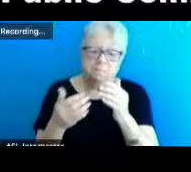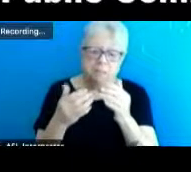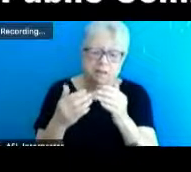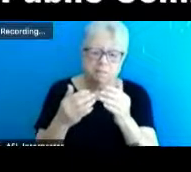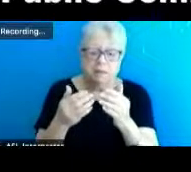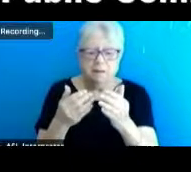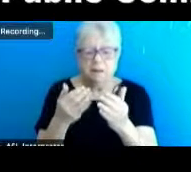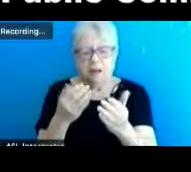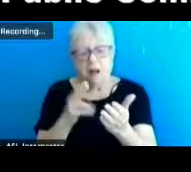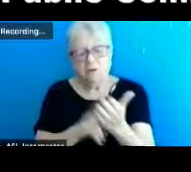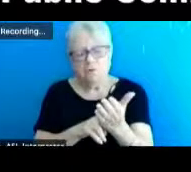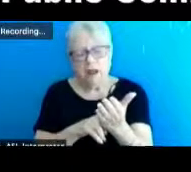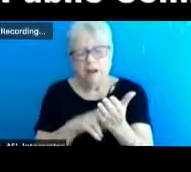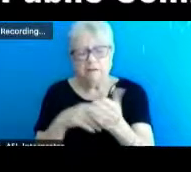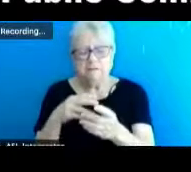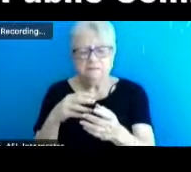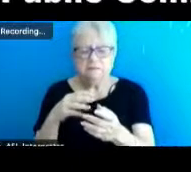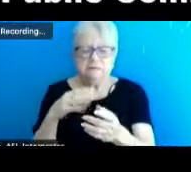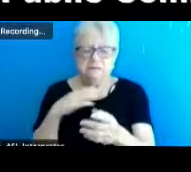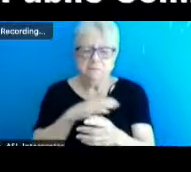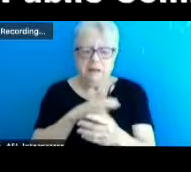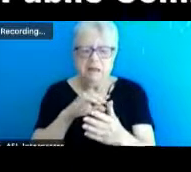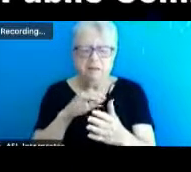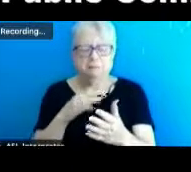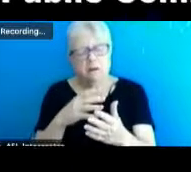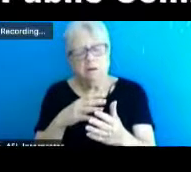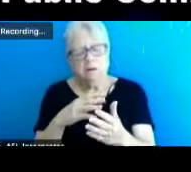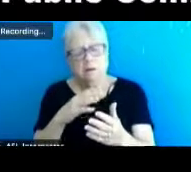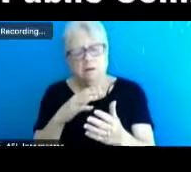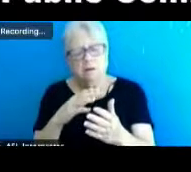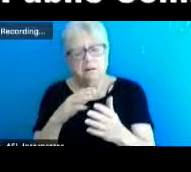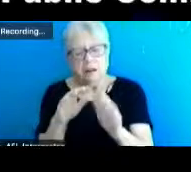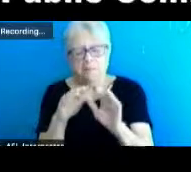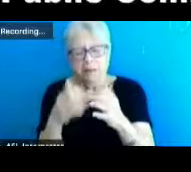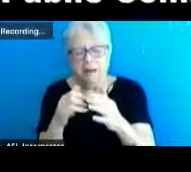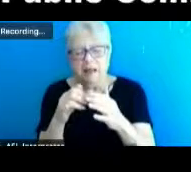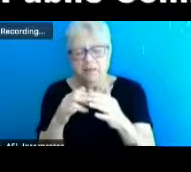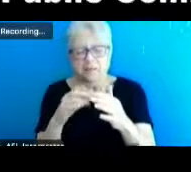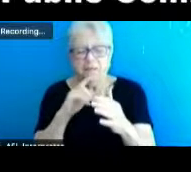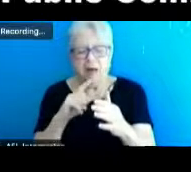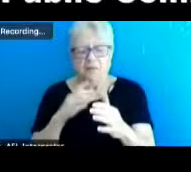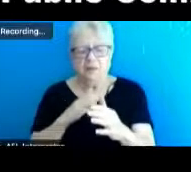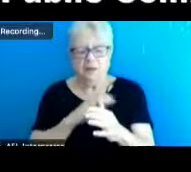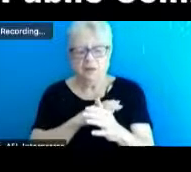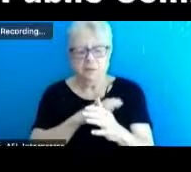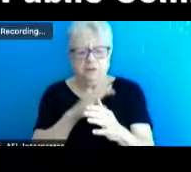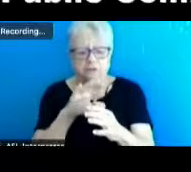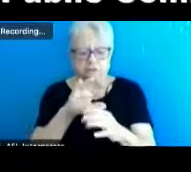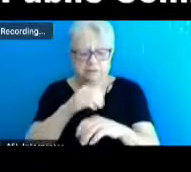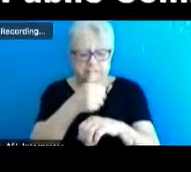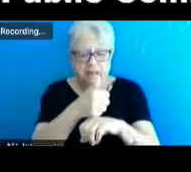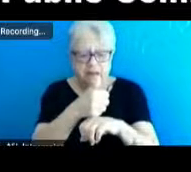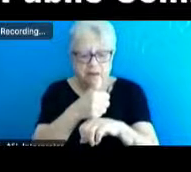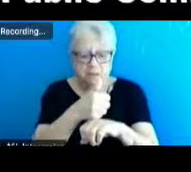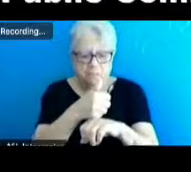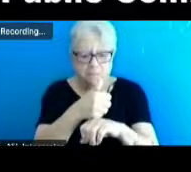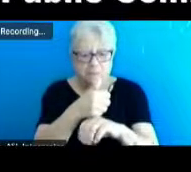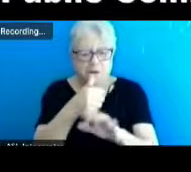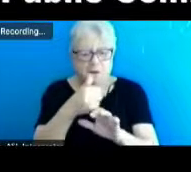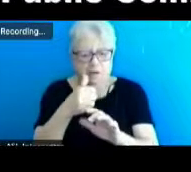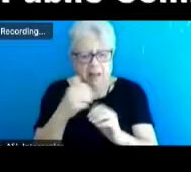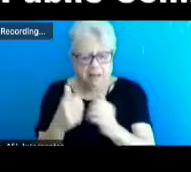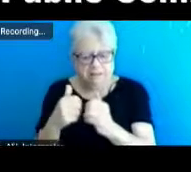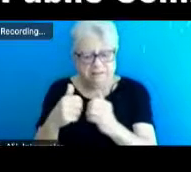contracts committee created by the commission, and actually separate from that, would this